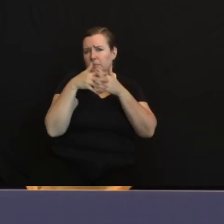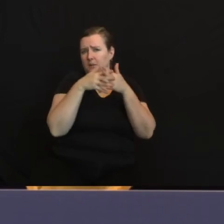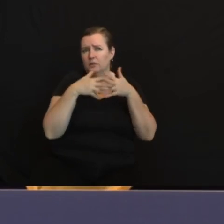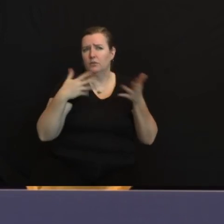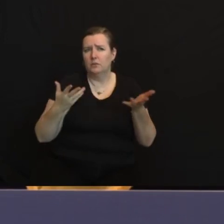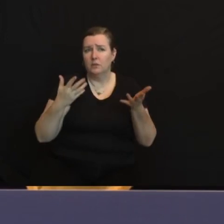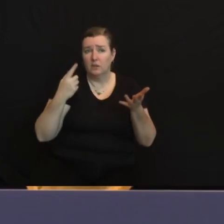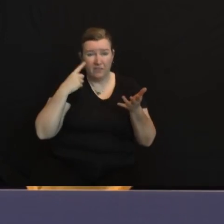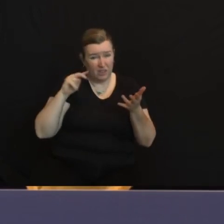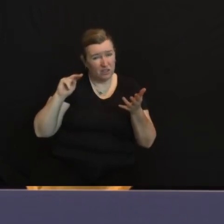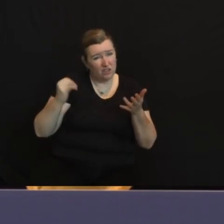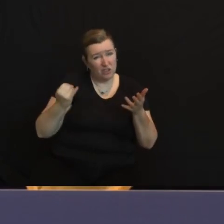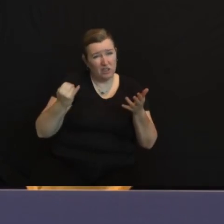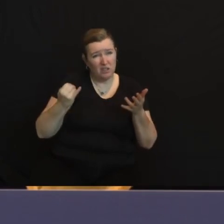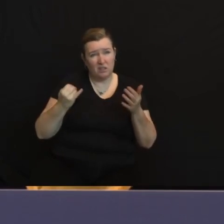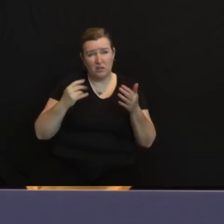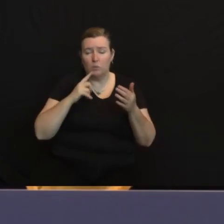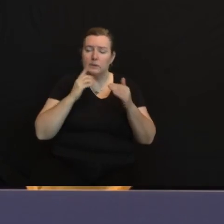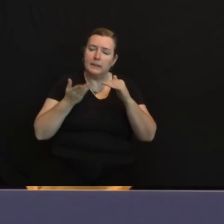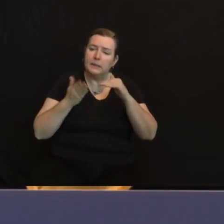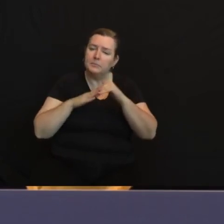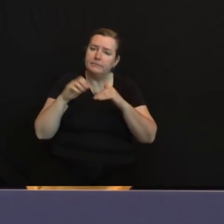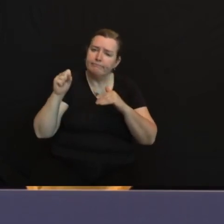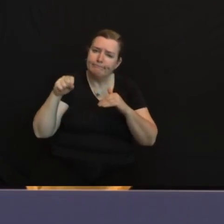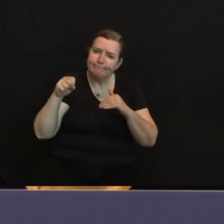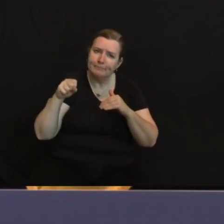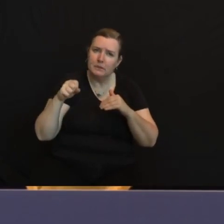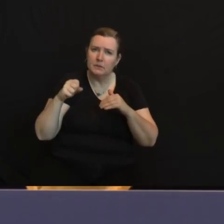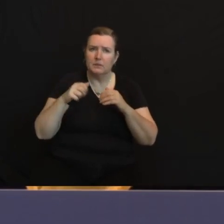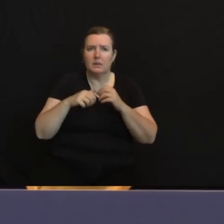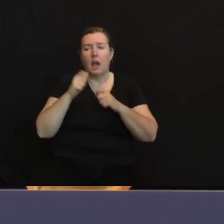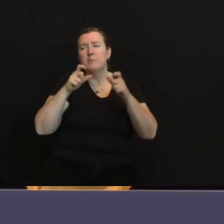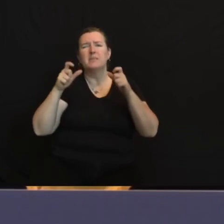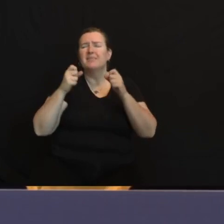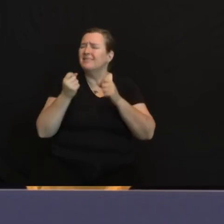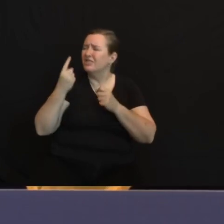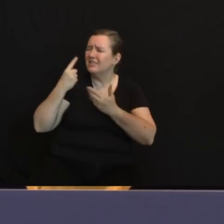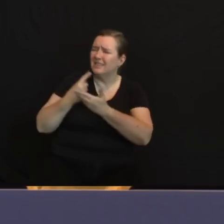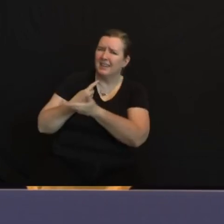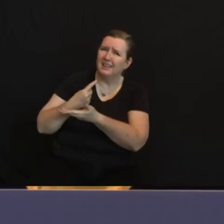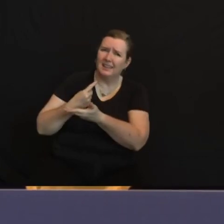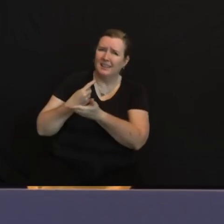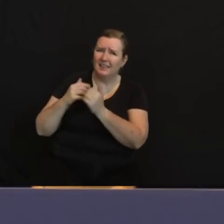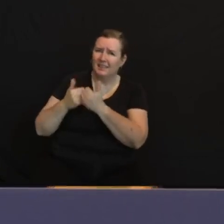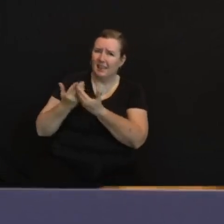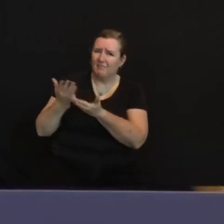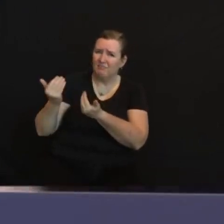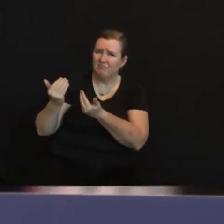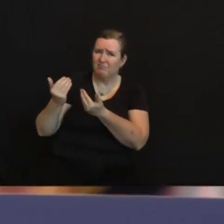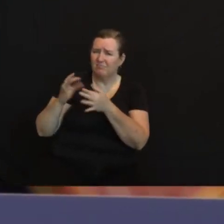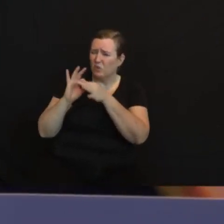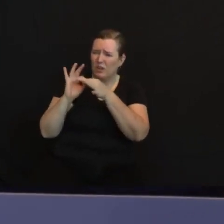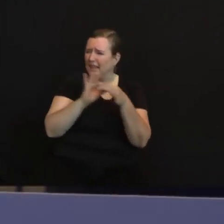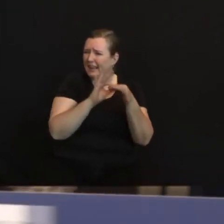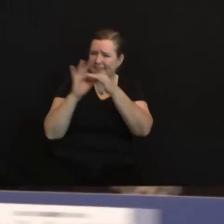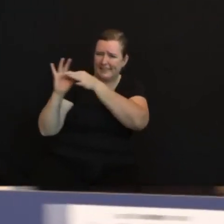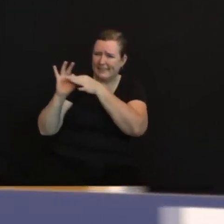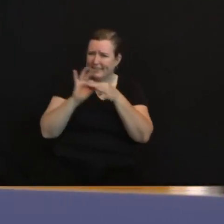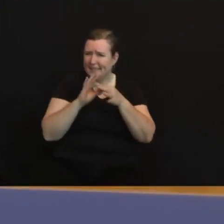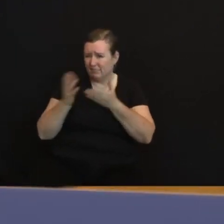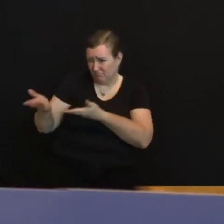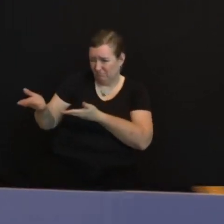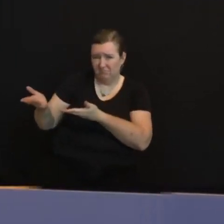of days in a row. Can you help folks sort of make sense of that triangulation? Yeah, and again, that's why the